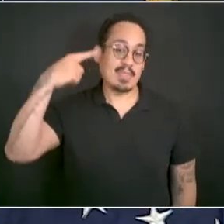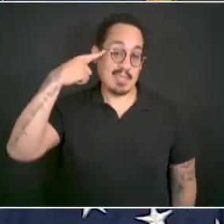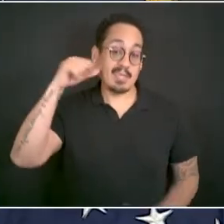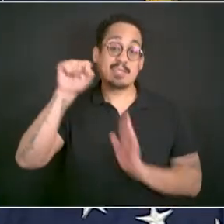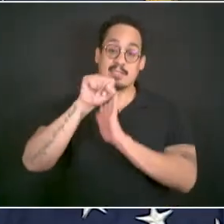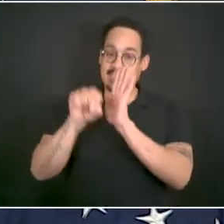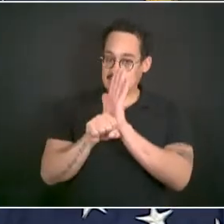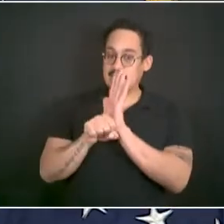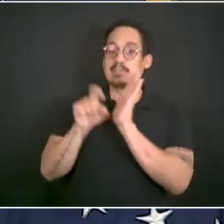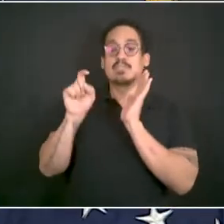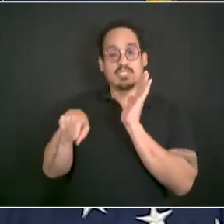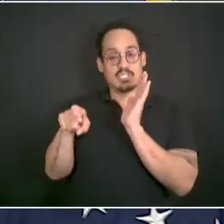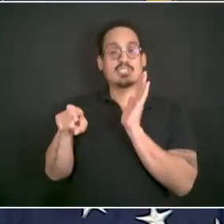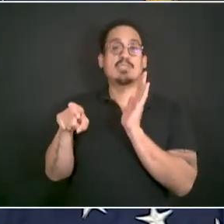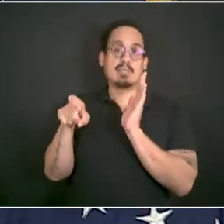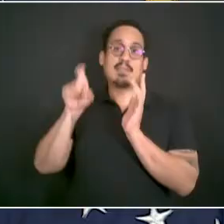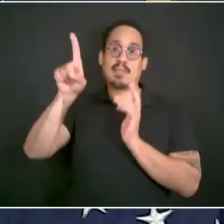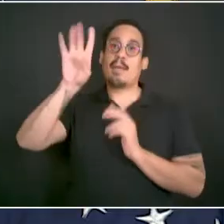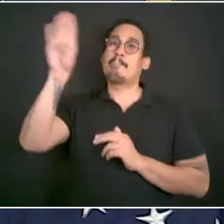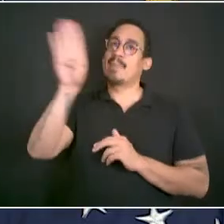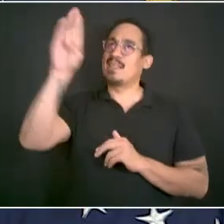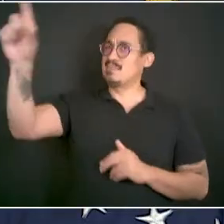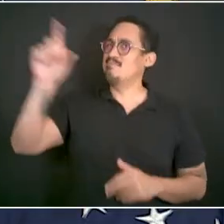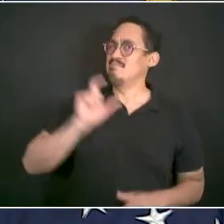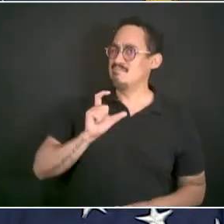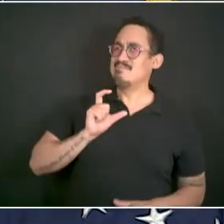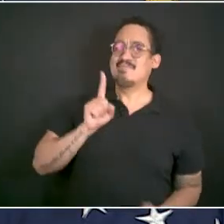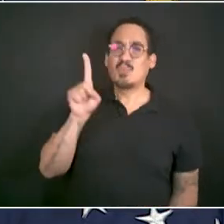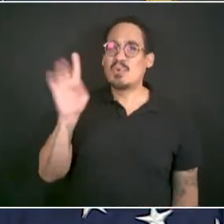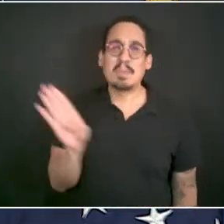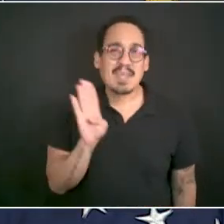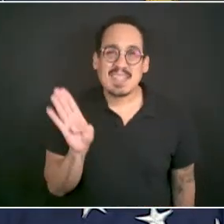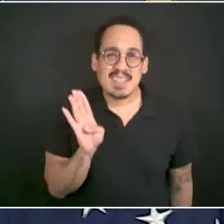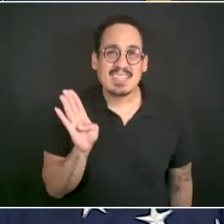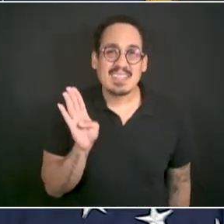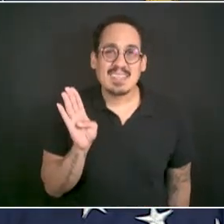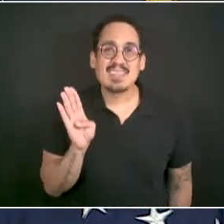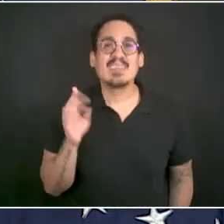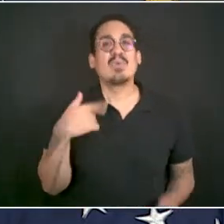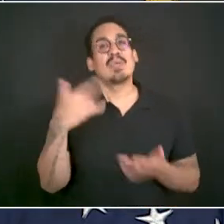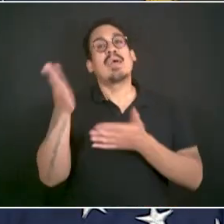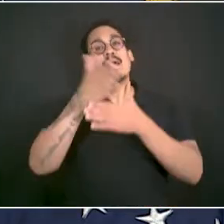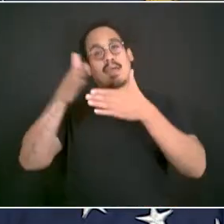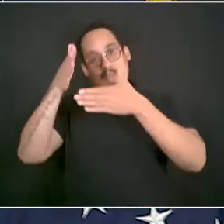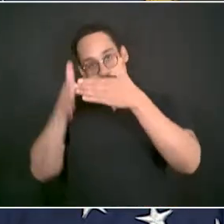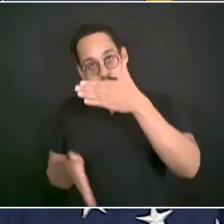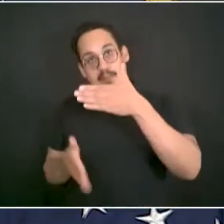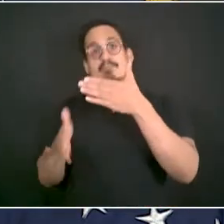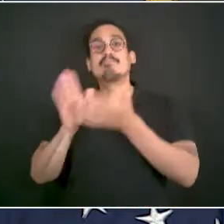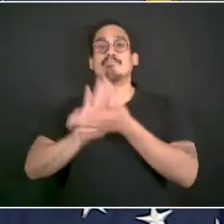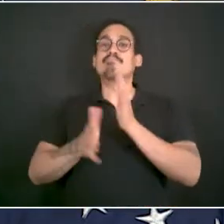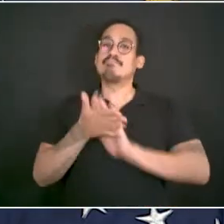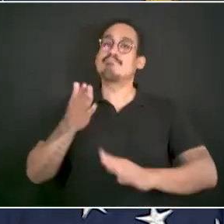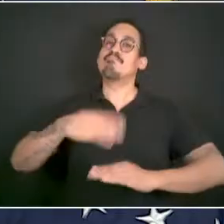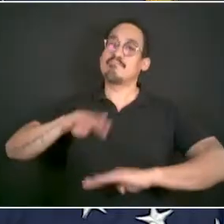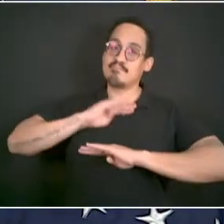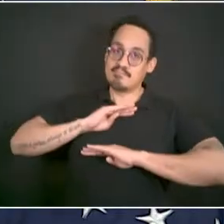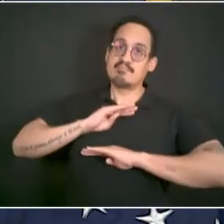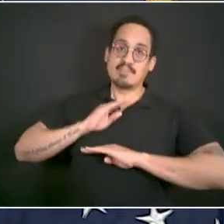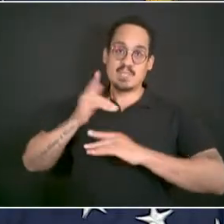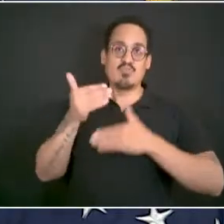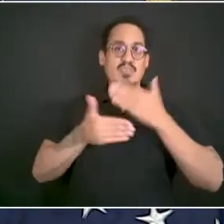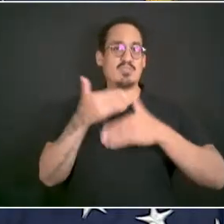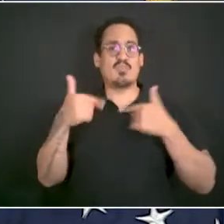should have given us that $1 billion so that we can finish out this process that we've done an excellent job in doing so. And TPS,